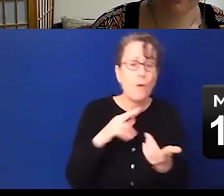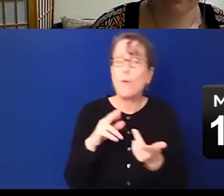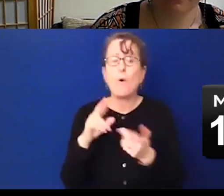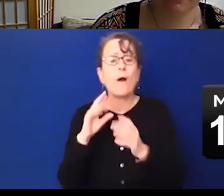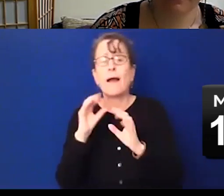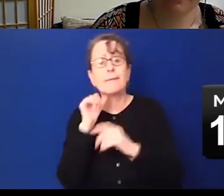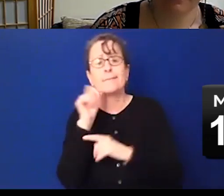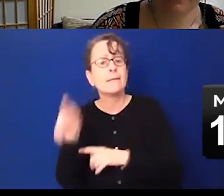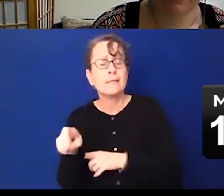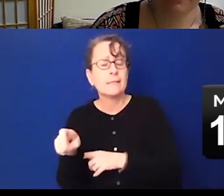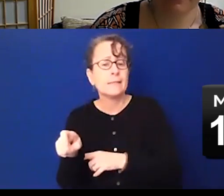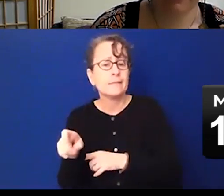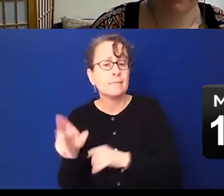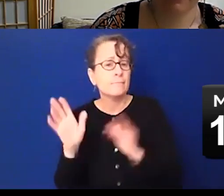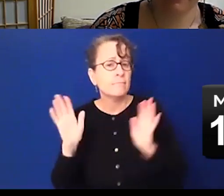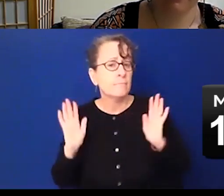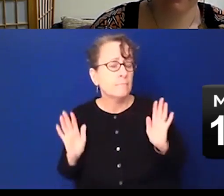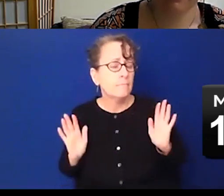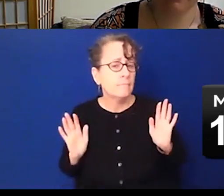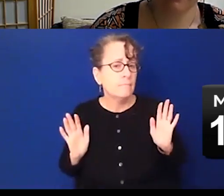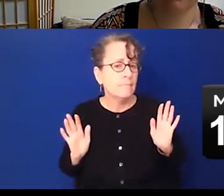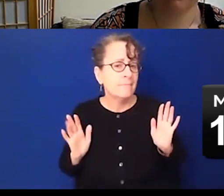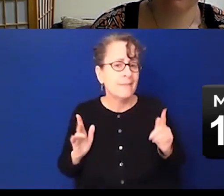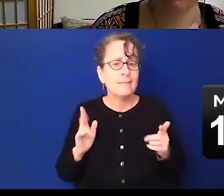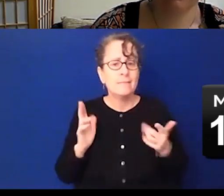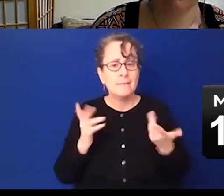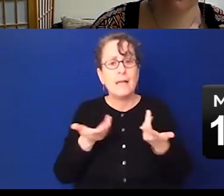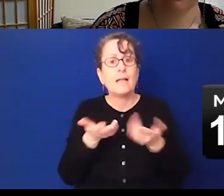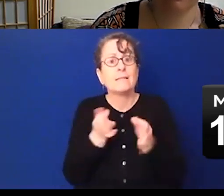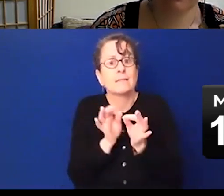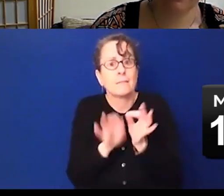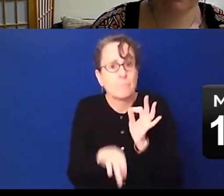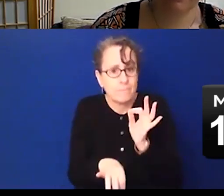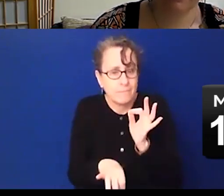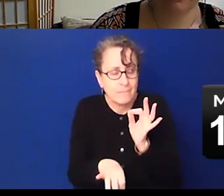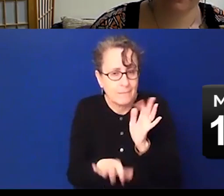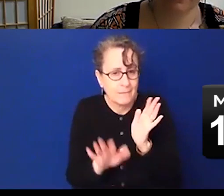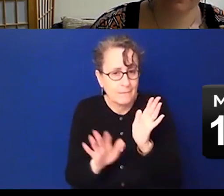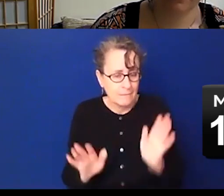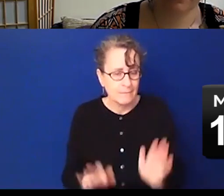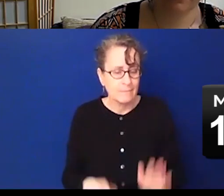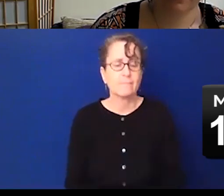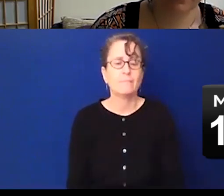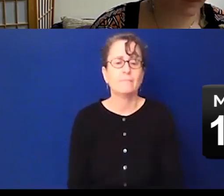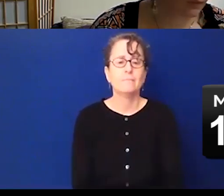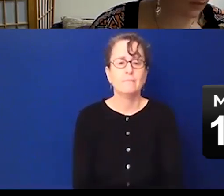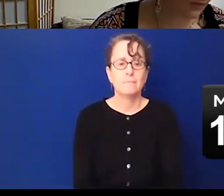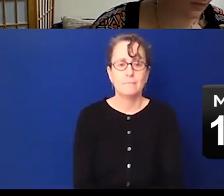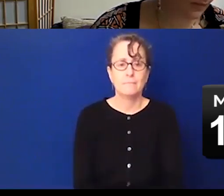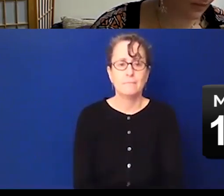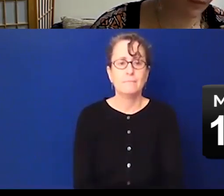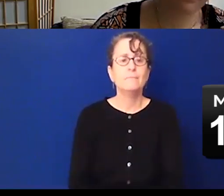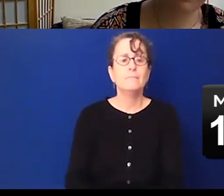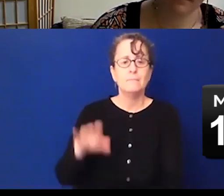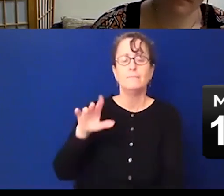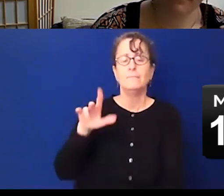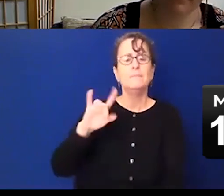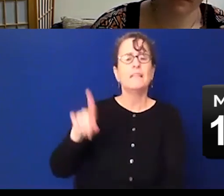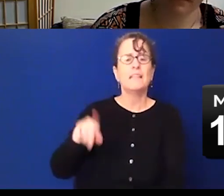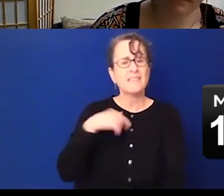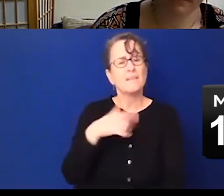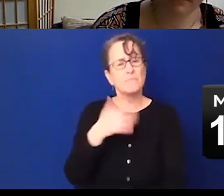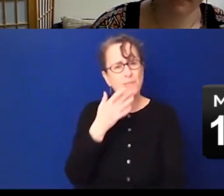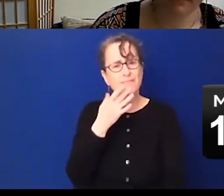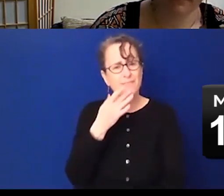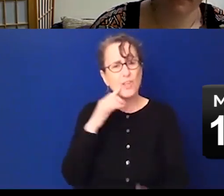yearly, or no, mm-hmm. I don't need this stipend. Yeah. Ooh. And I would prefer the actual, you know, the